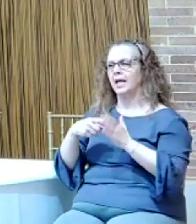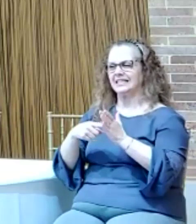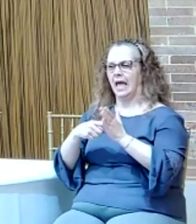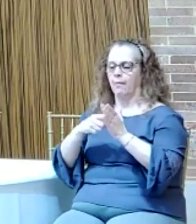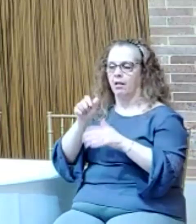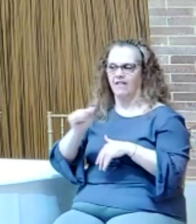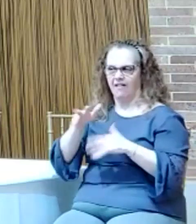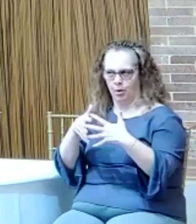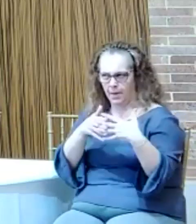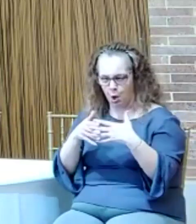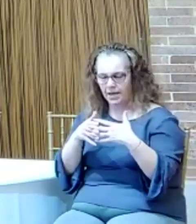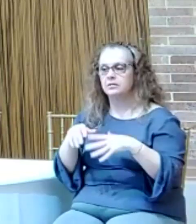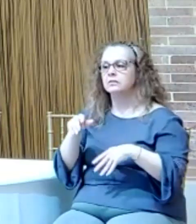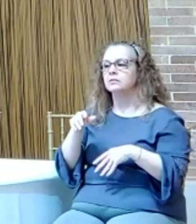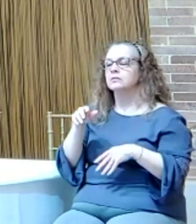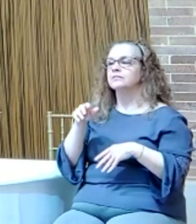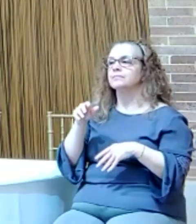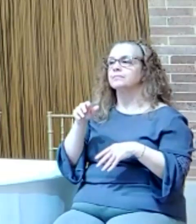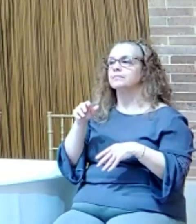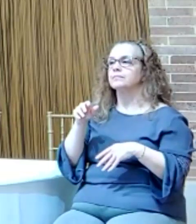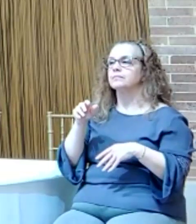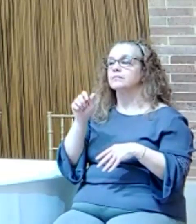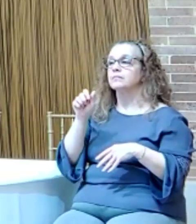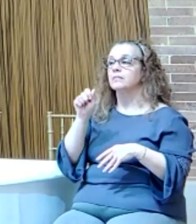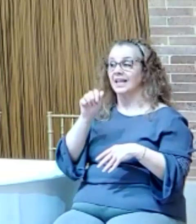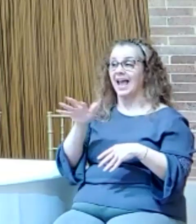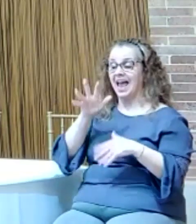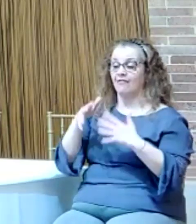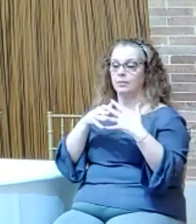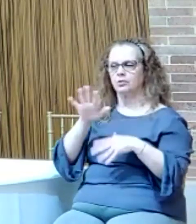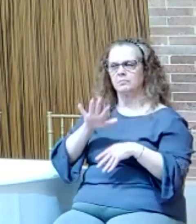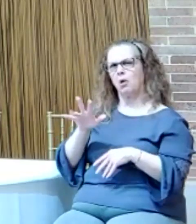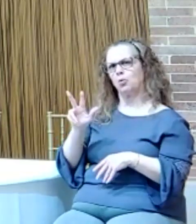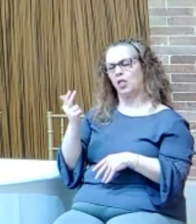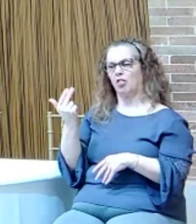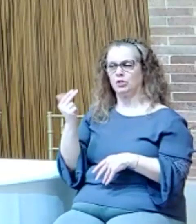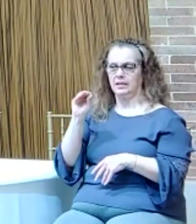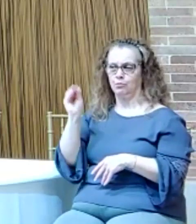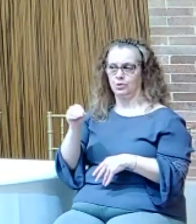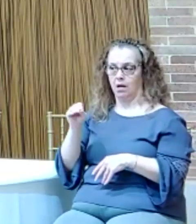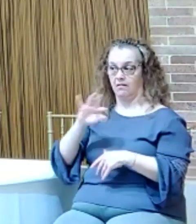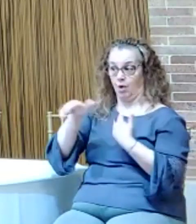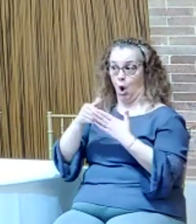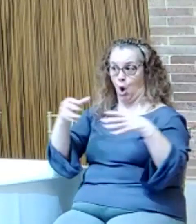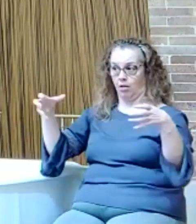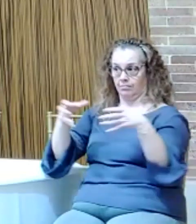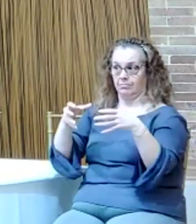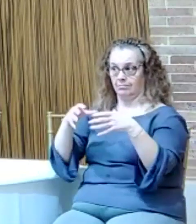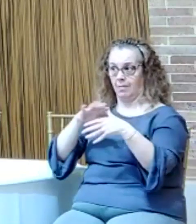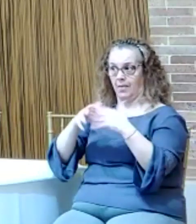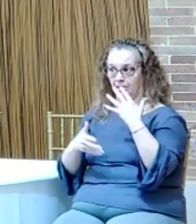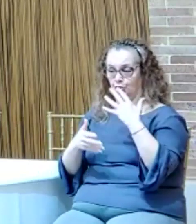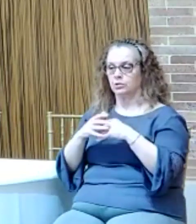Americans even though African-Americans are about 133% of the American population last year they represented only about 5% of